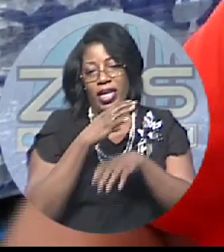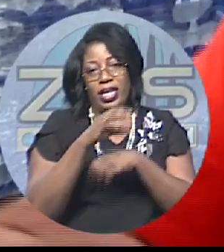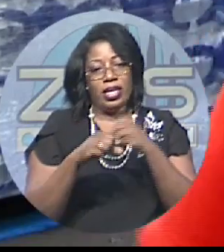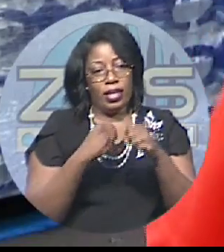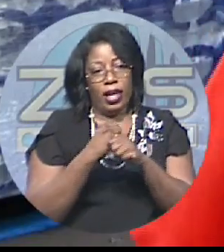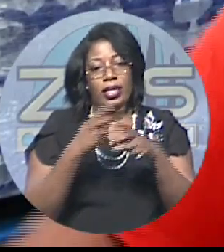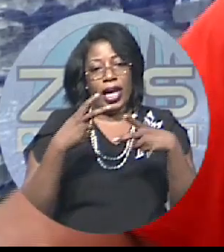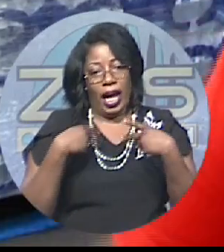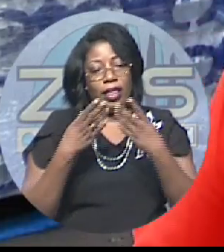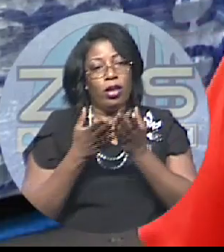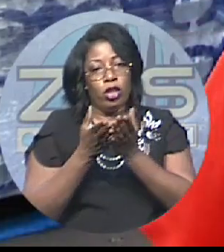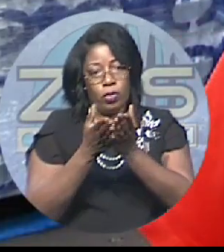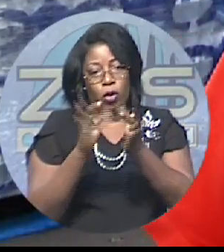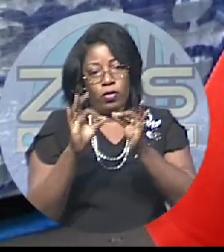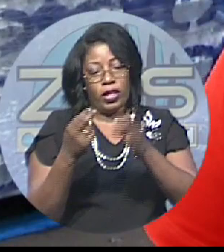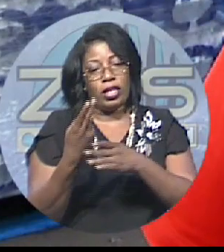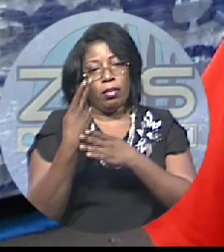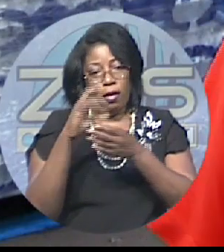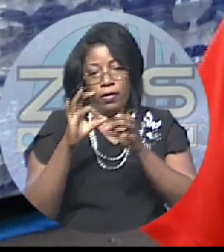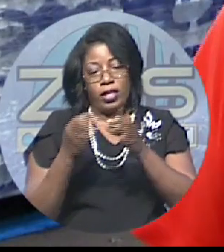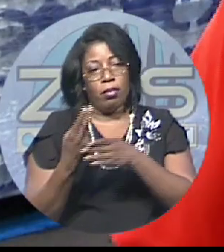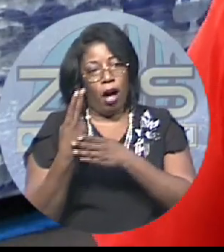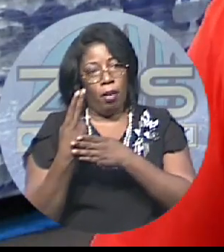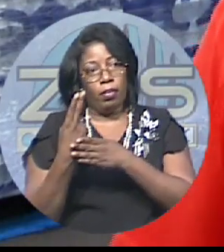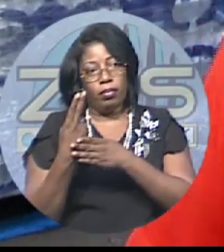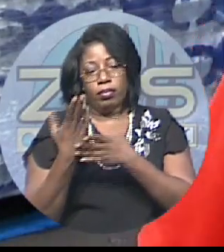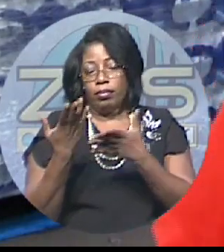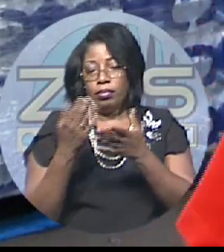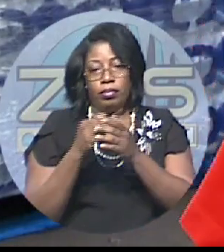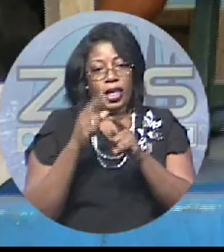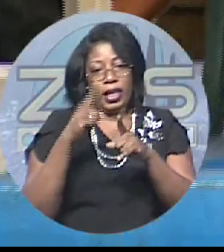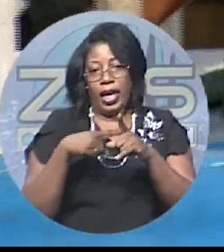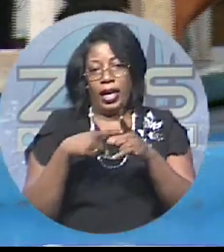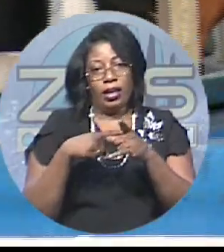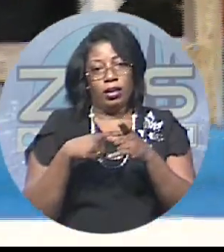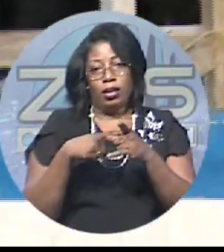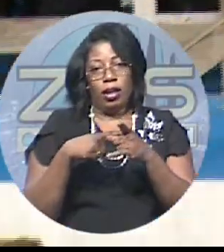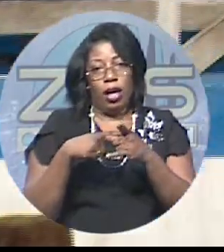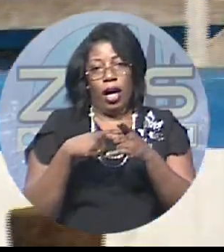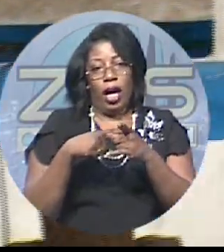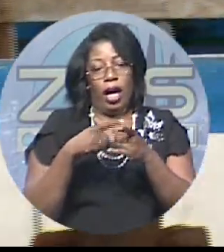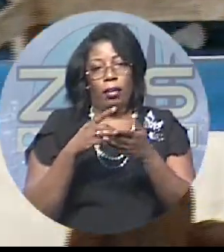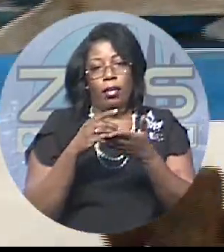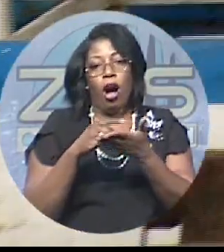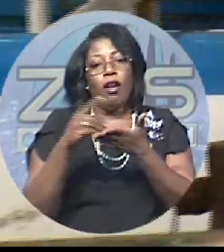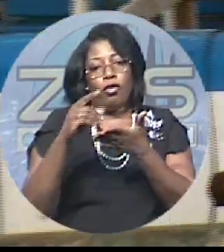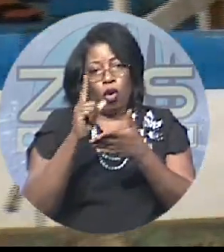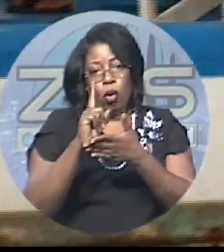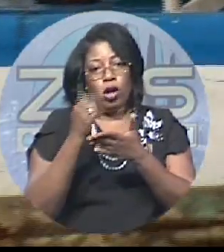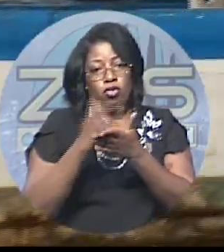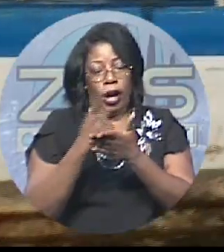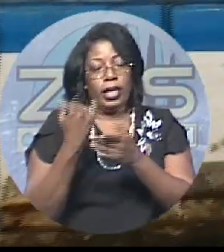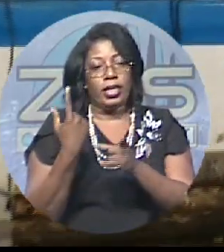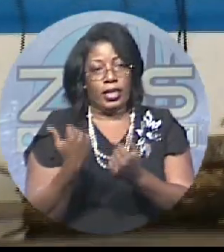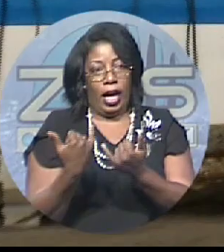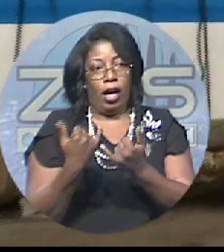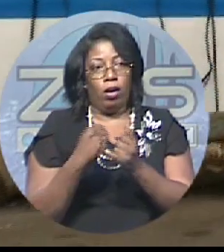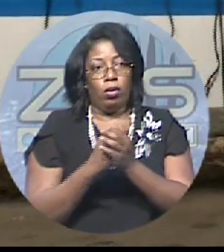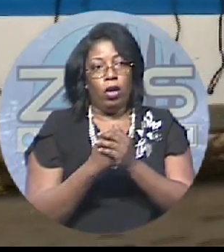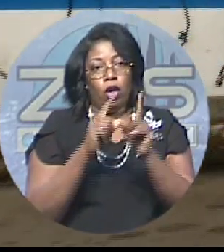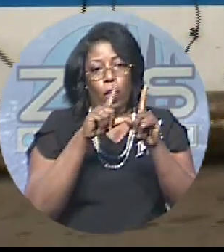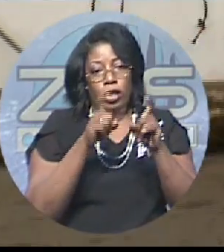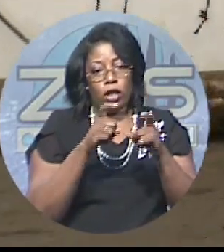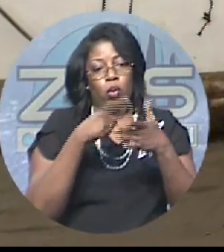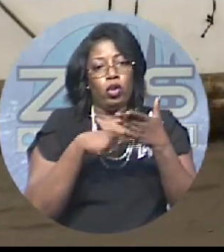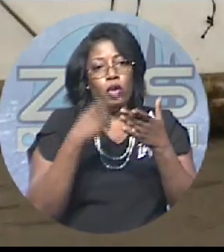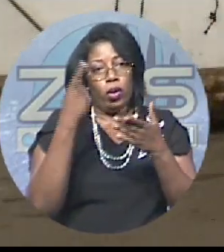money to upgrade them. And to buy one of those boats, now you can't afford it. What do you think needs to happen now moving forward to help these